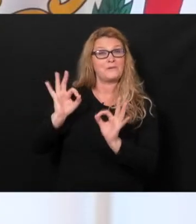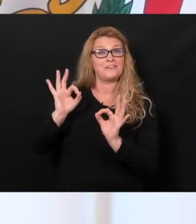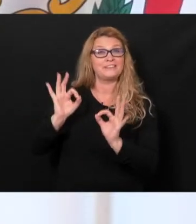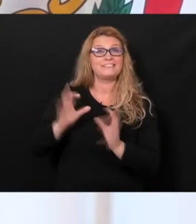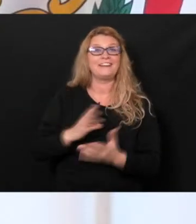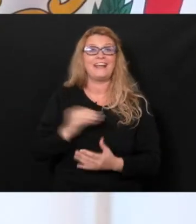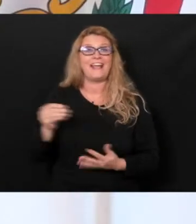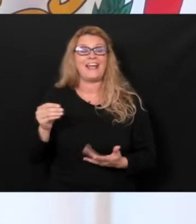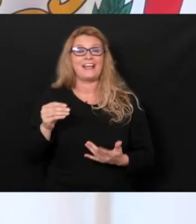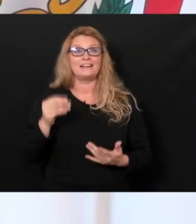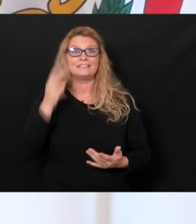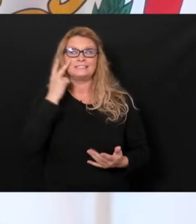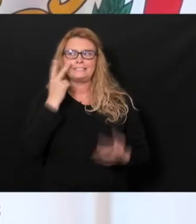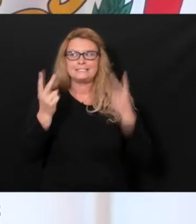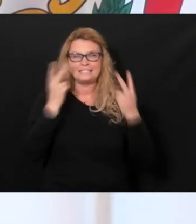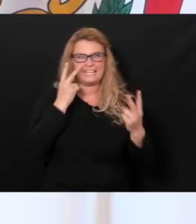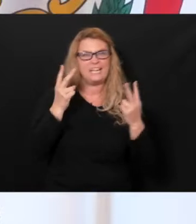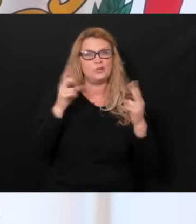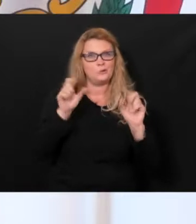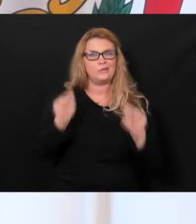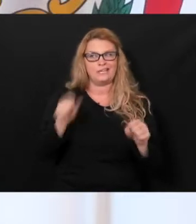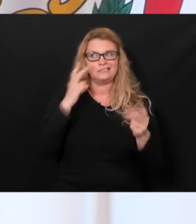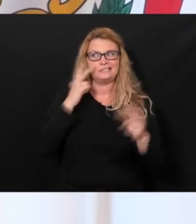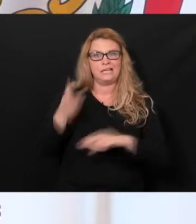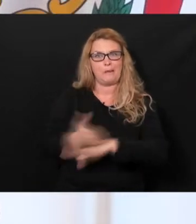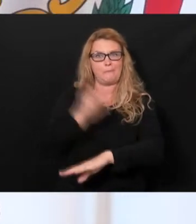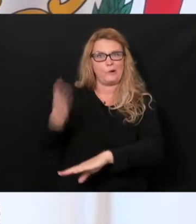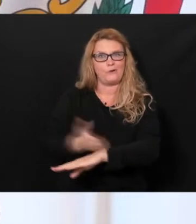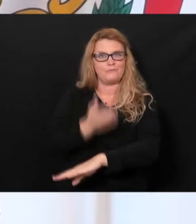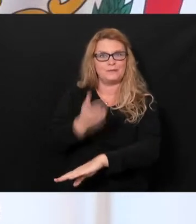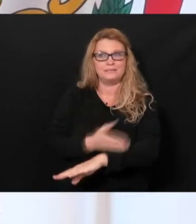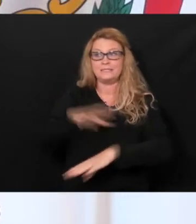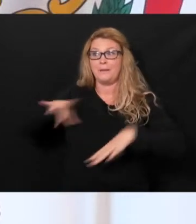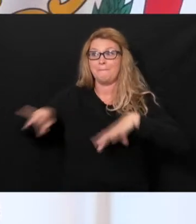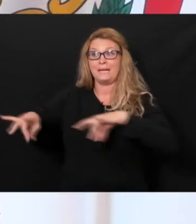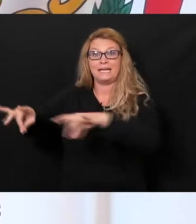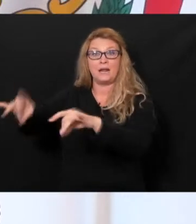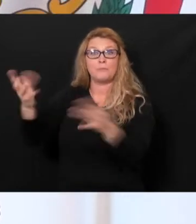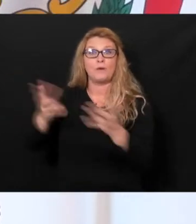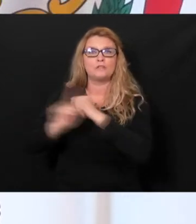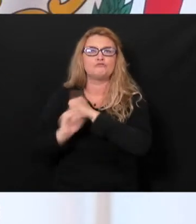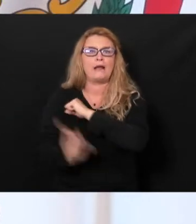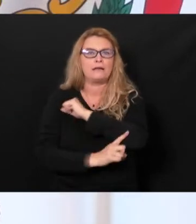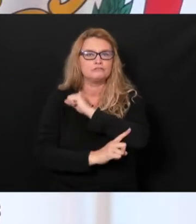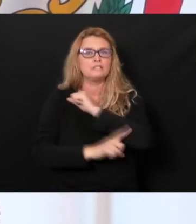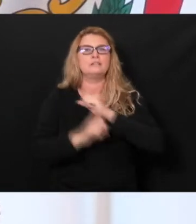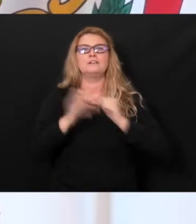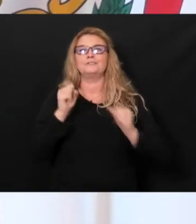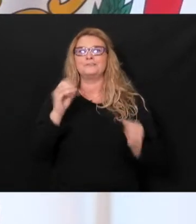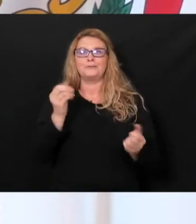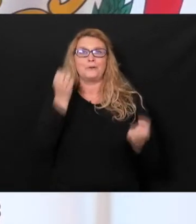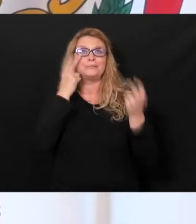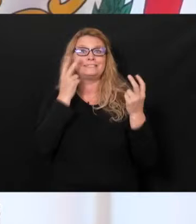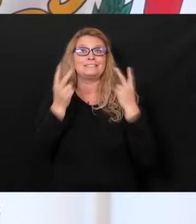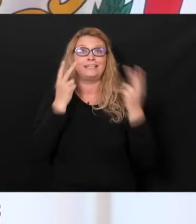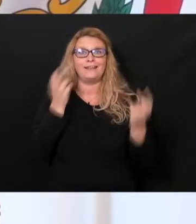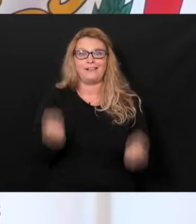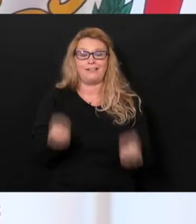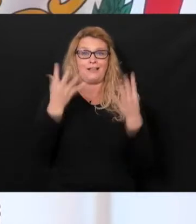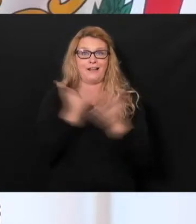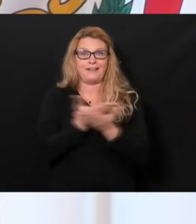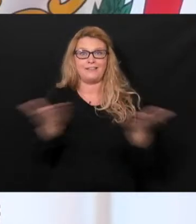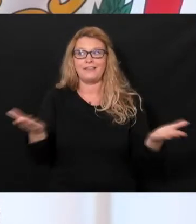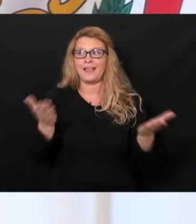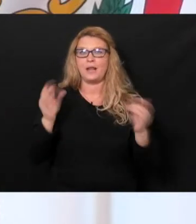of, upgrades to the stream, surely picking up trash, but a lot of things to speed up the water, put